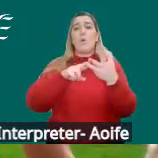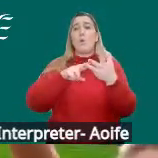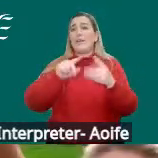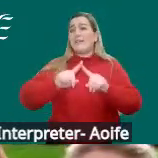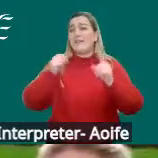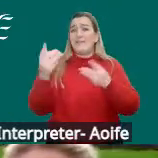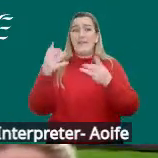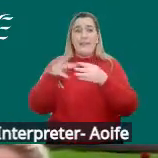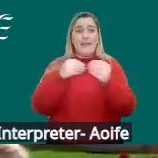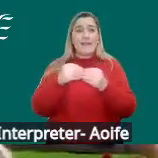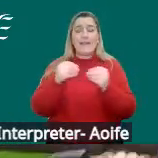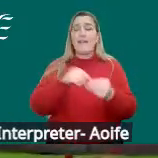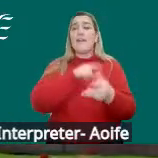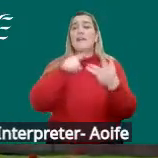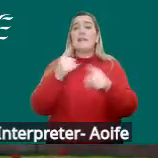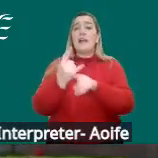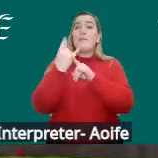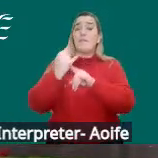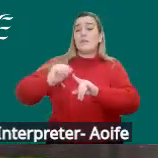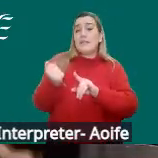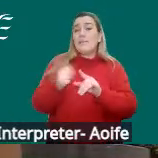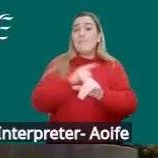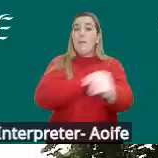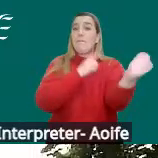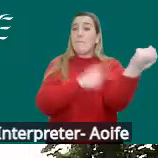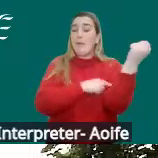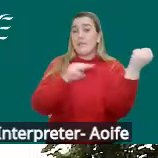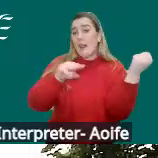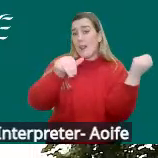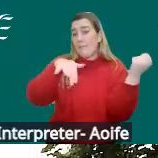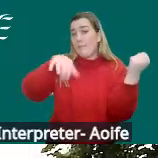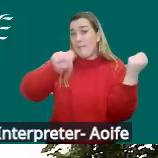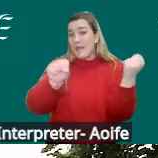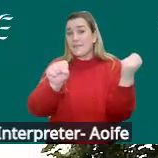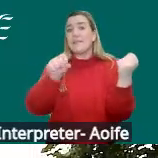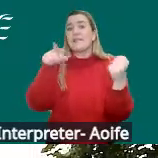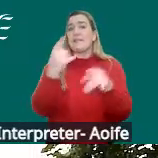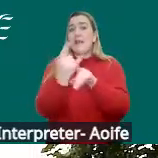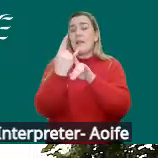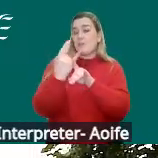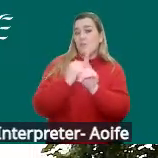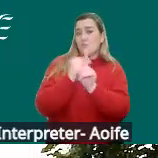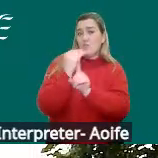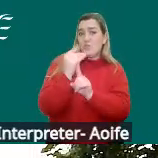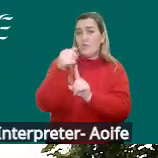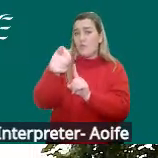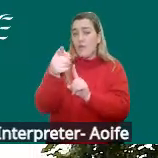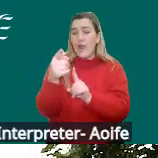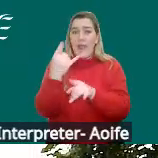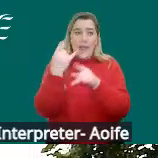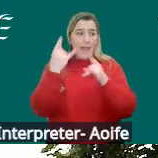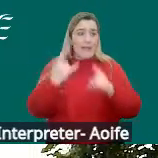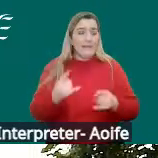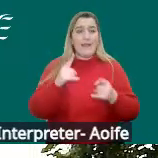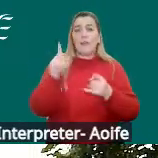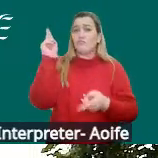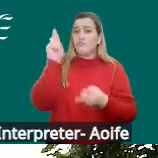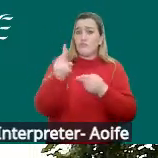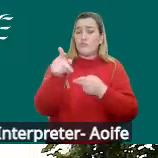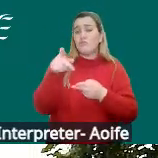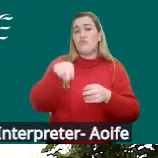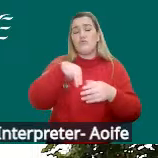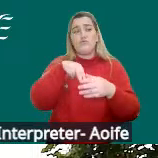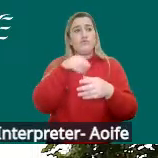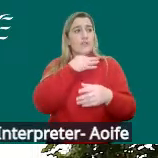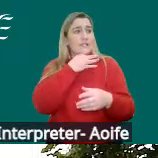mass. Balance and flexibility exercises also have an important role to play. They help reduce our risk of falls and keep the motion